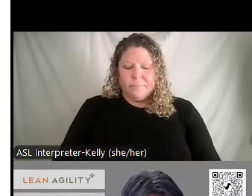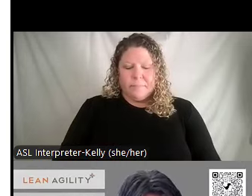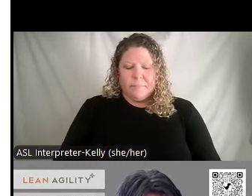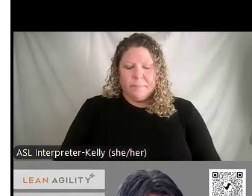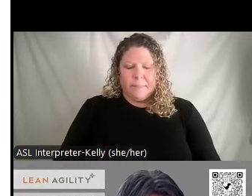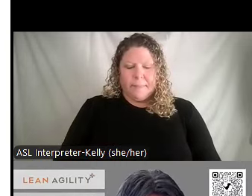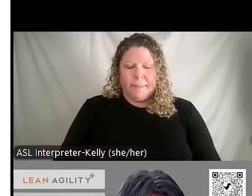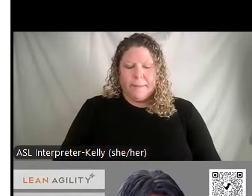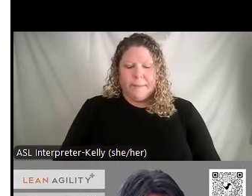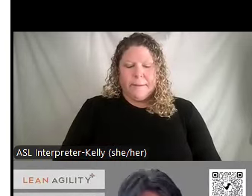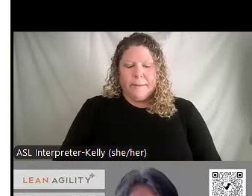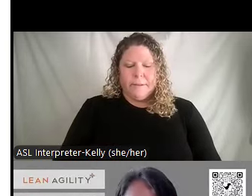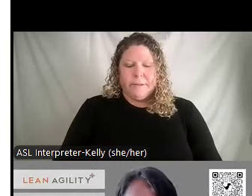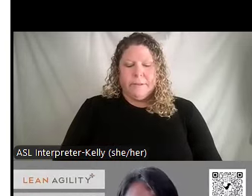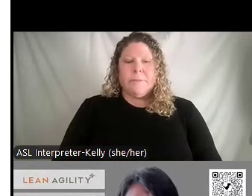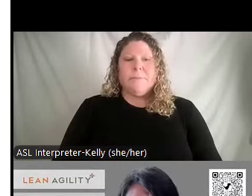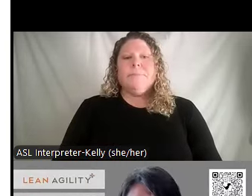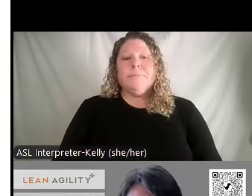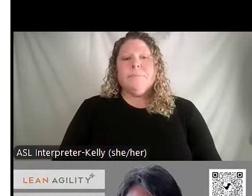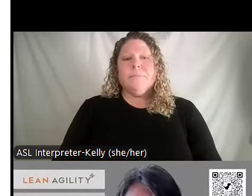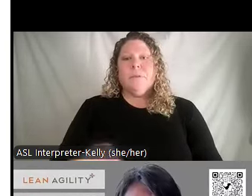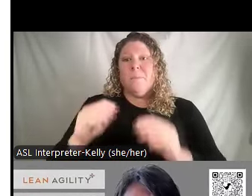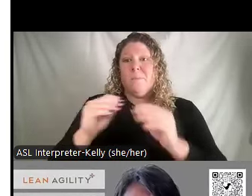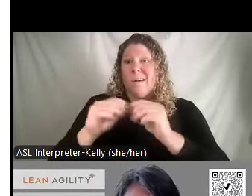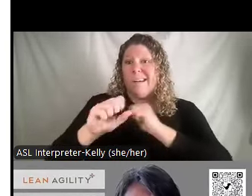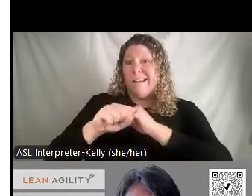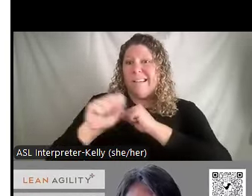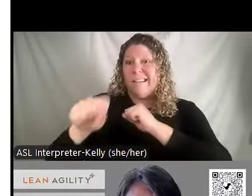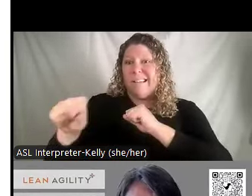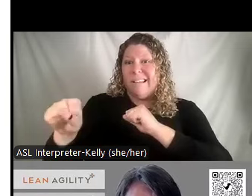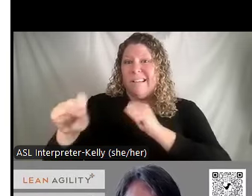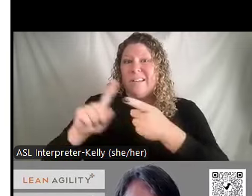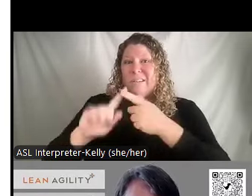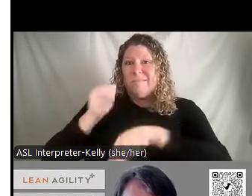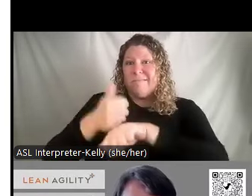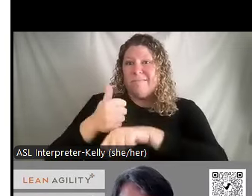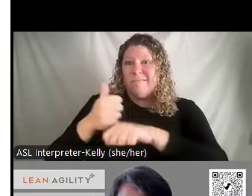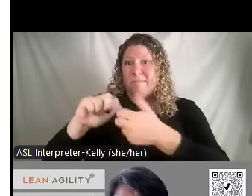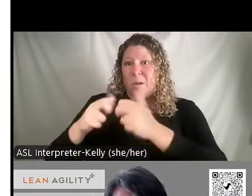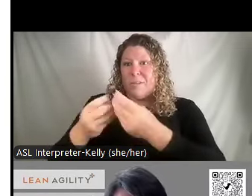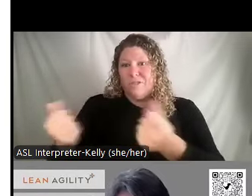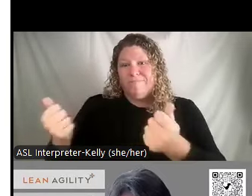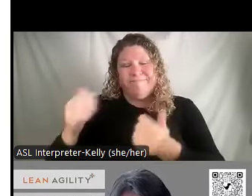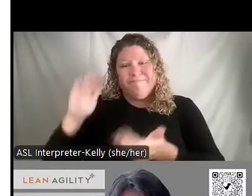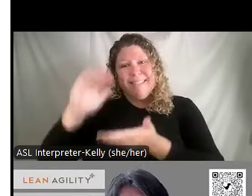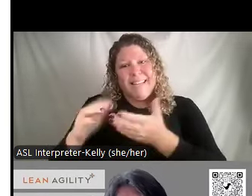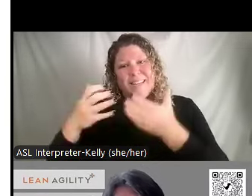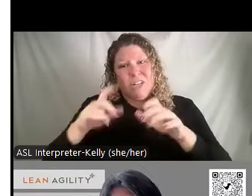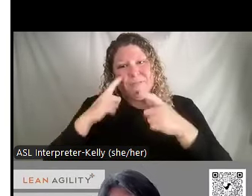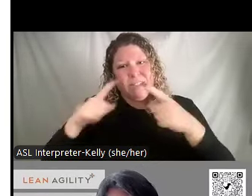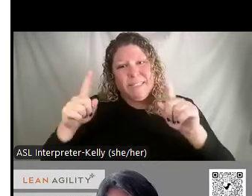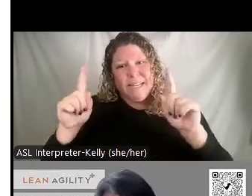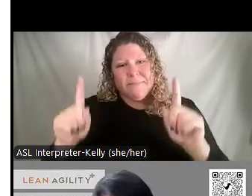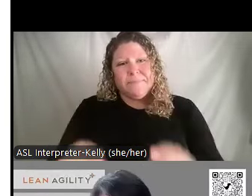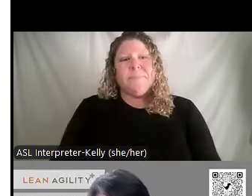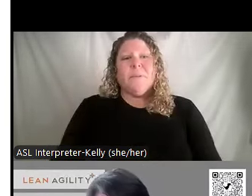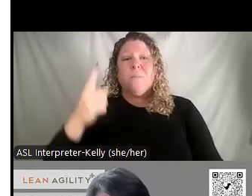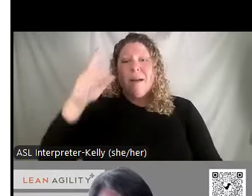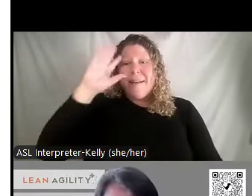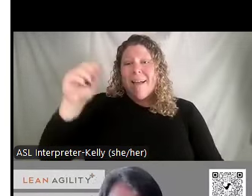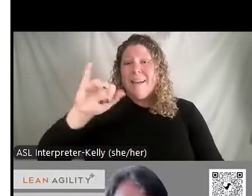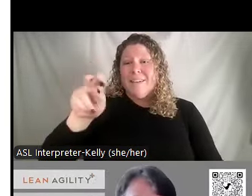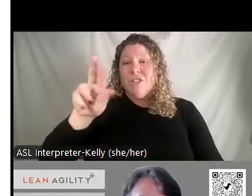to implement an initiative, the less likely we are to succeed. Here's an example of that. There's a guy named Jerry Weinberg, a computer